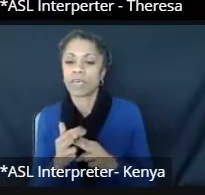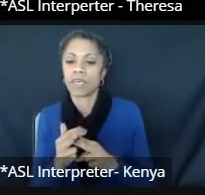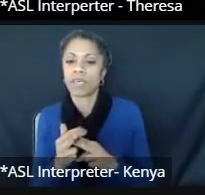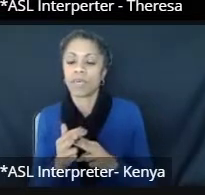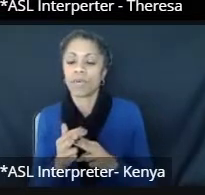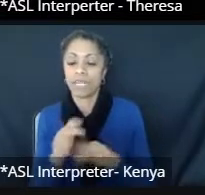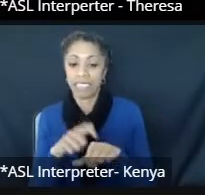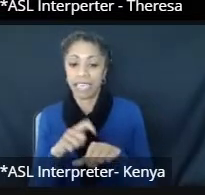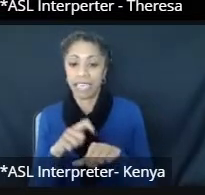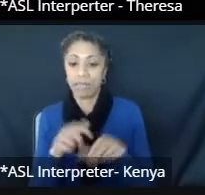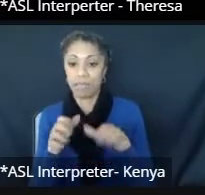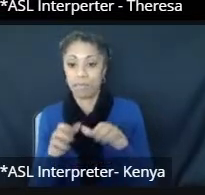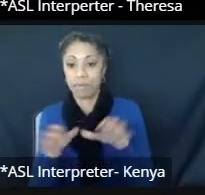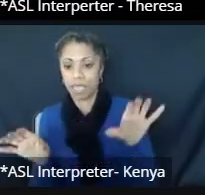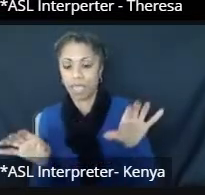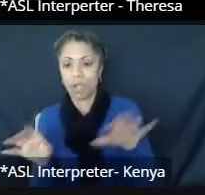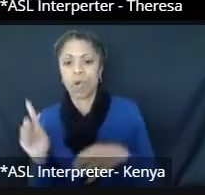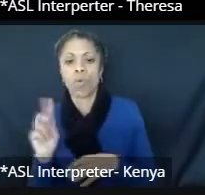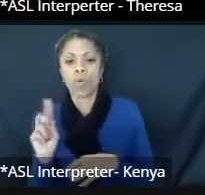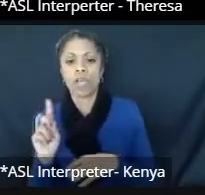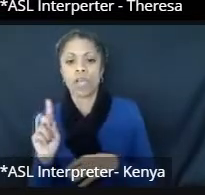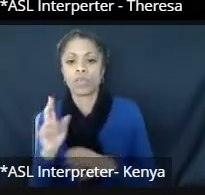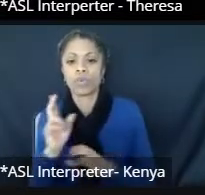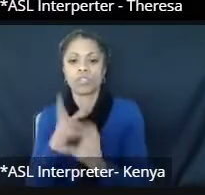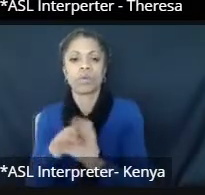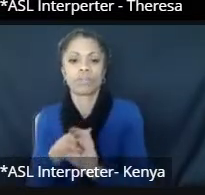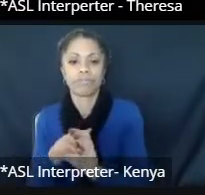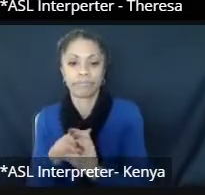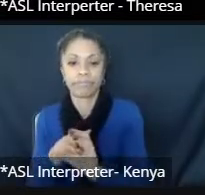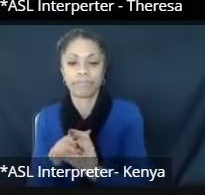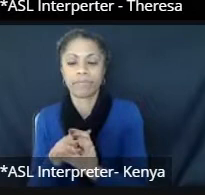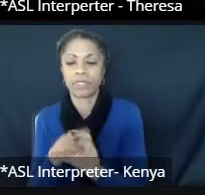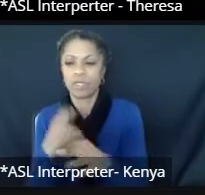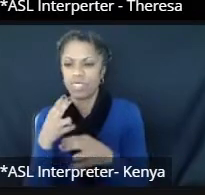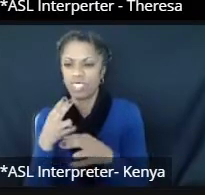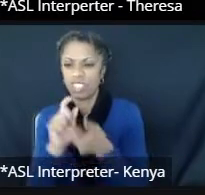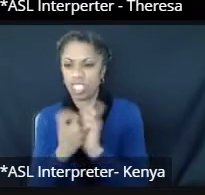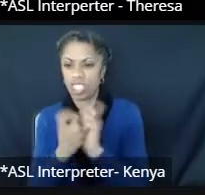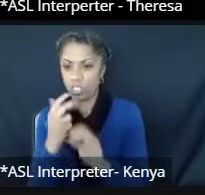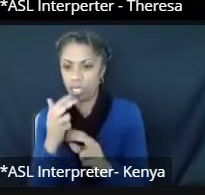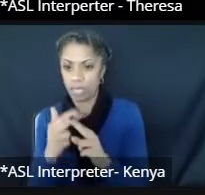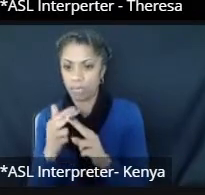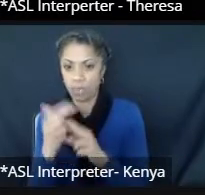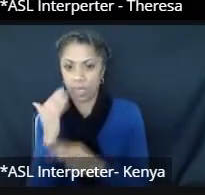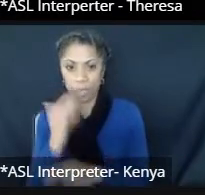comes to breakout time later. Next slide, please.